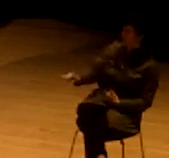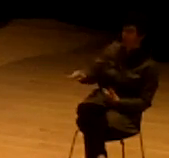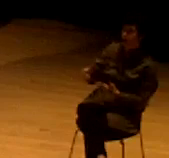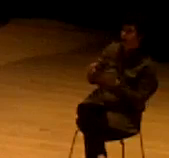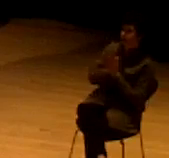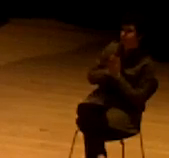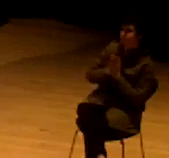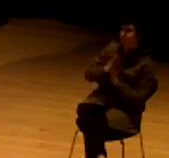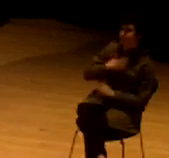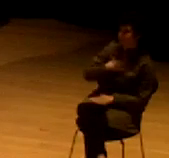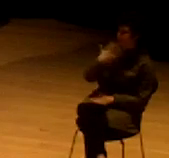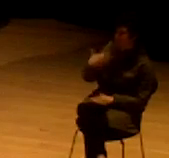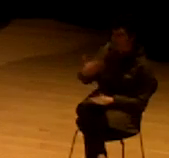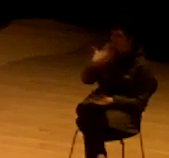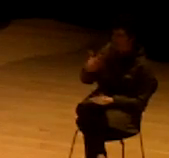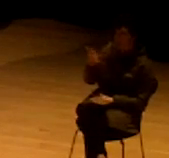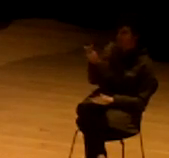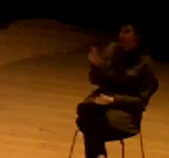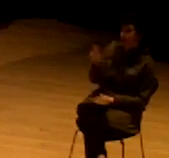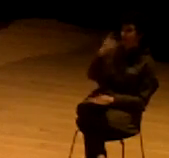that.